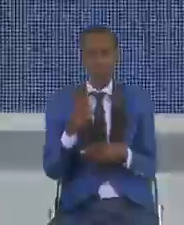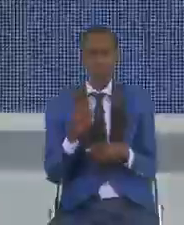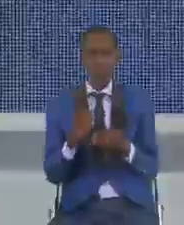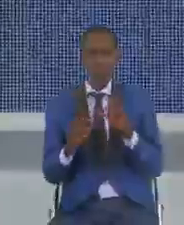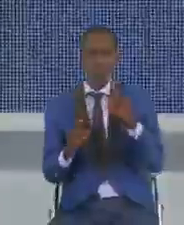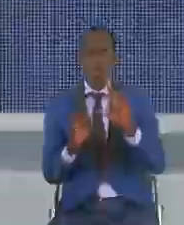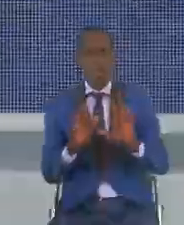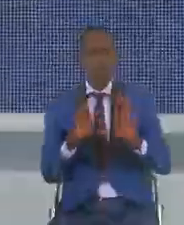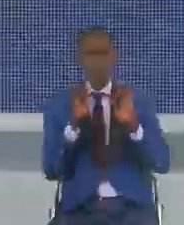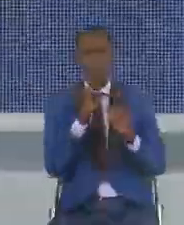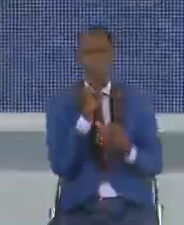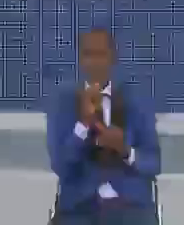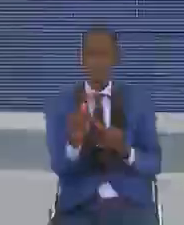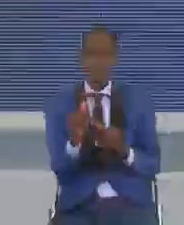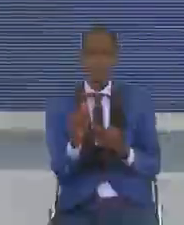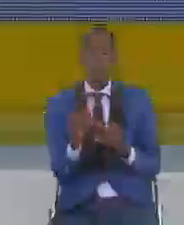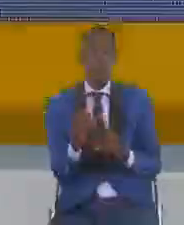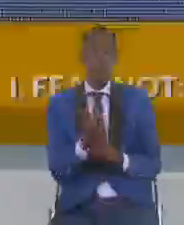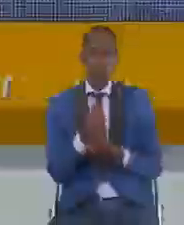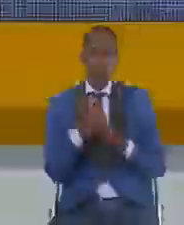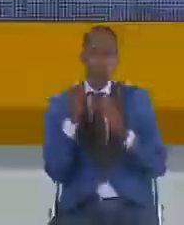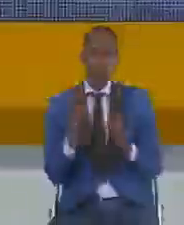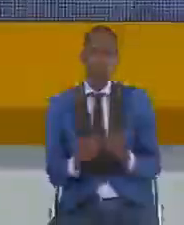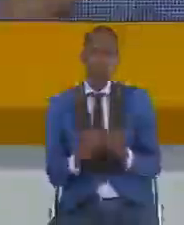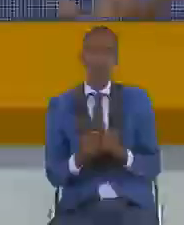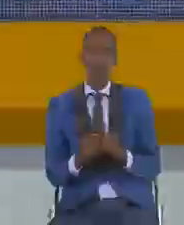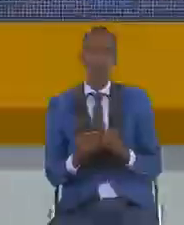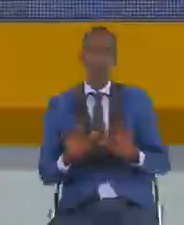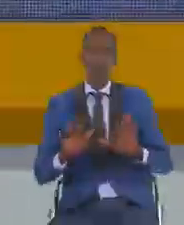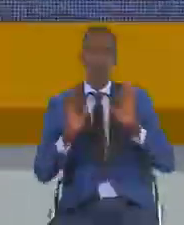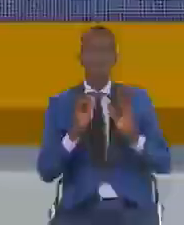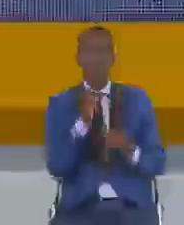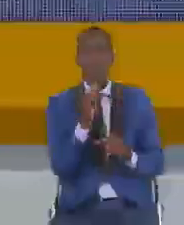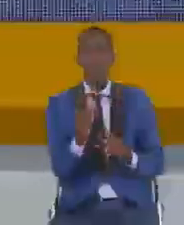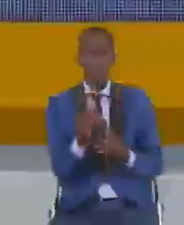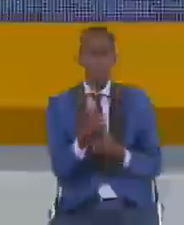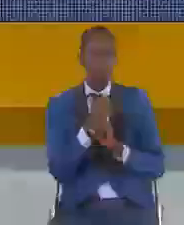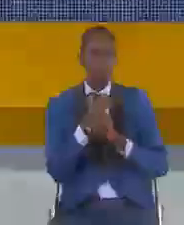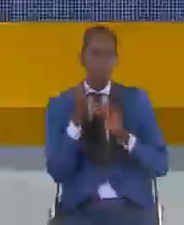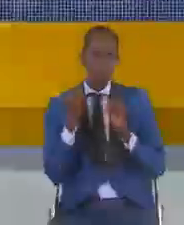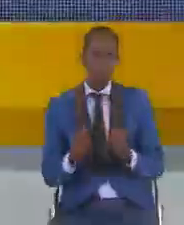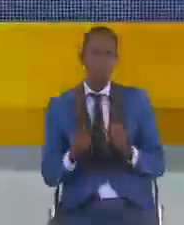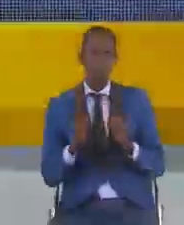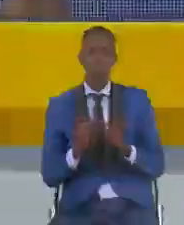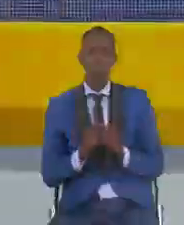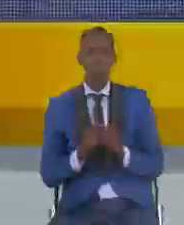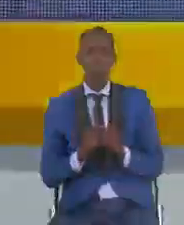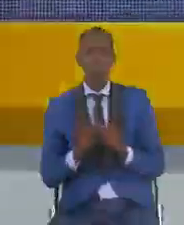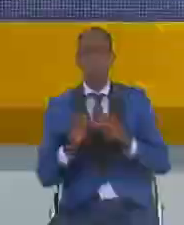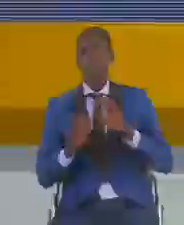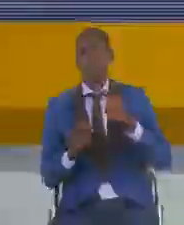fear not, hold fast. Fear not, hold fast. Number